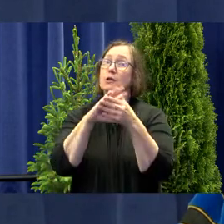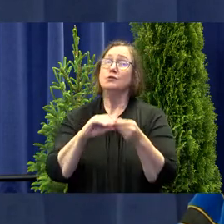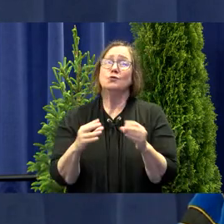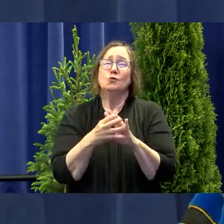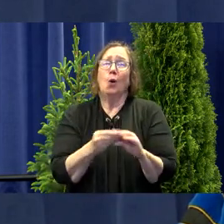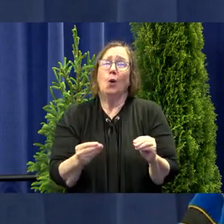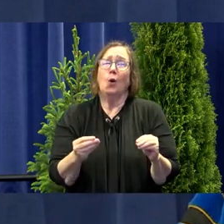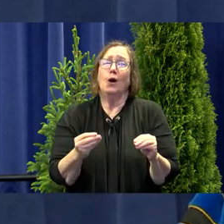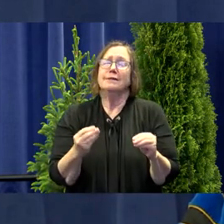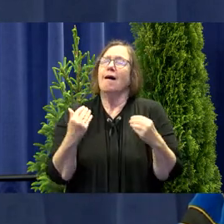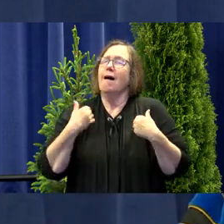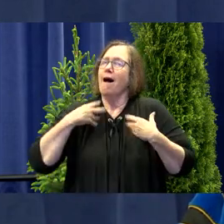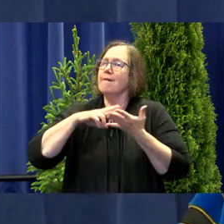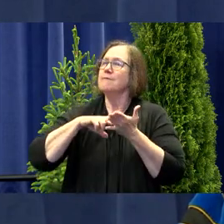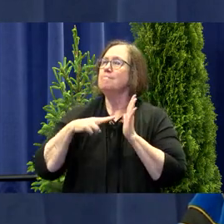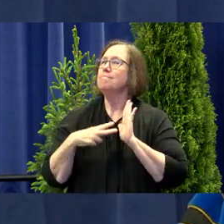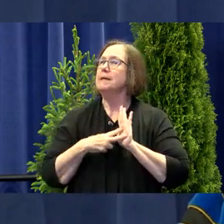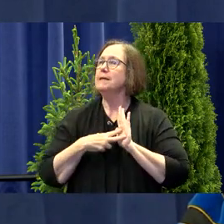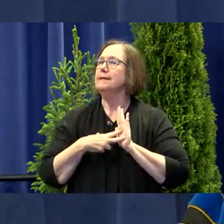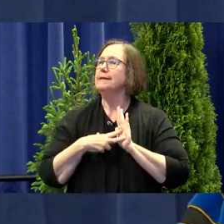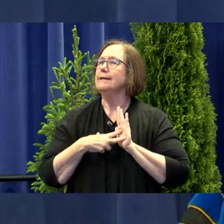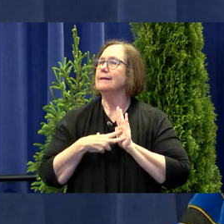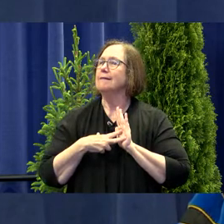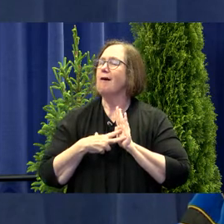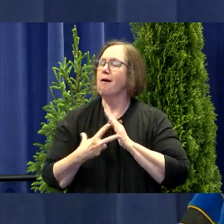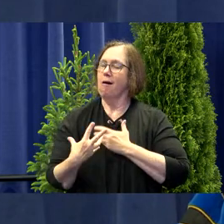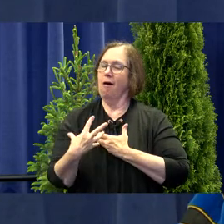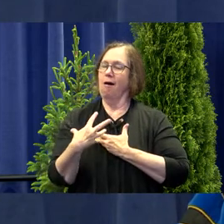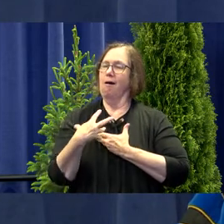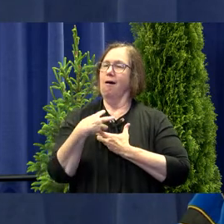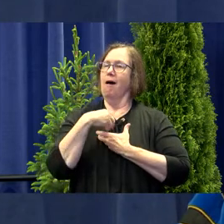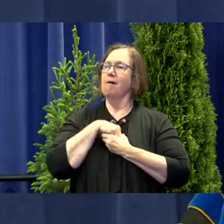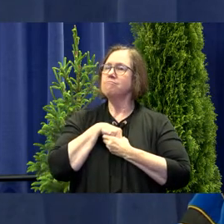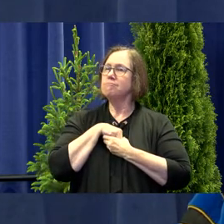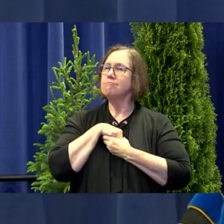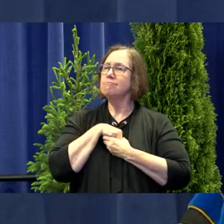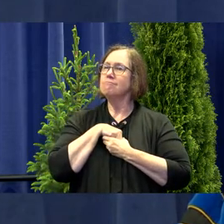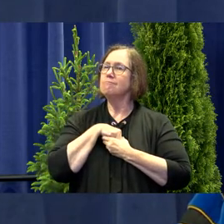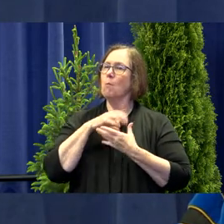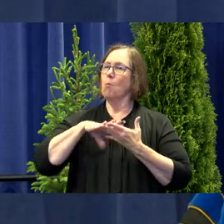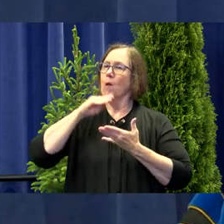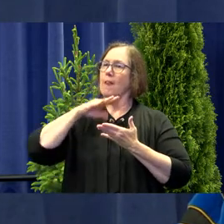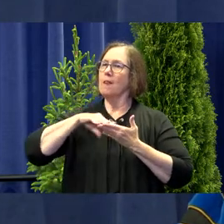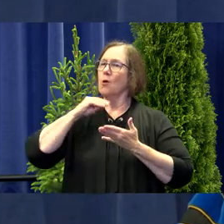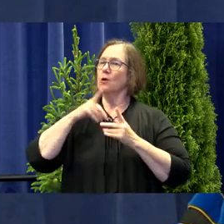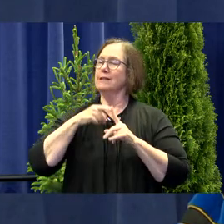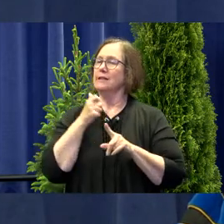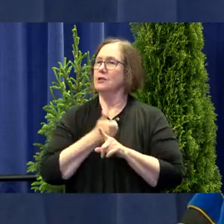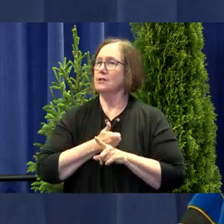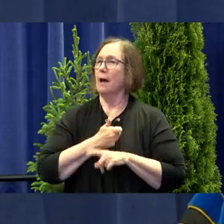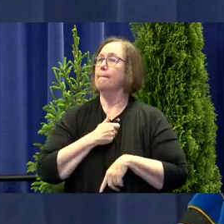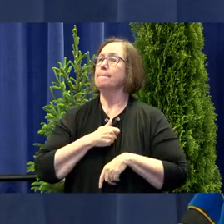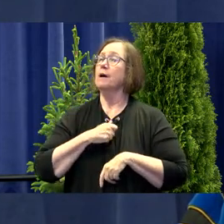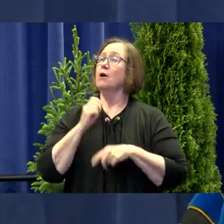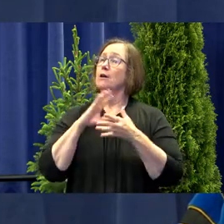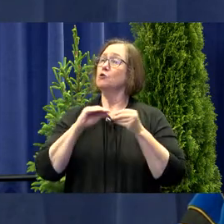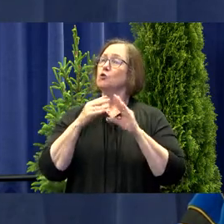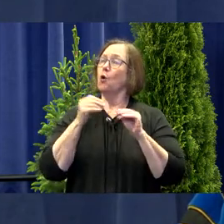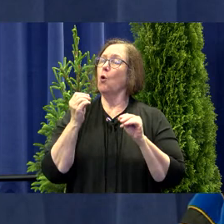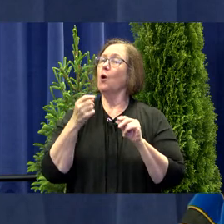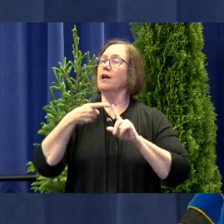meaning that we each need to hear at the time the story is told. Here is a story told by the Blackfeet